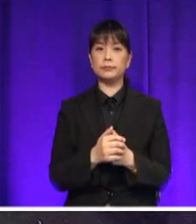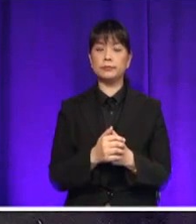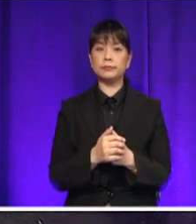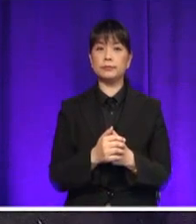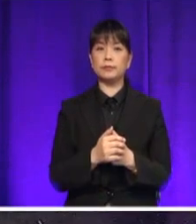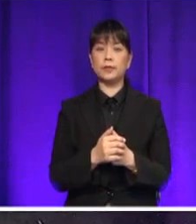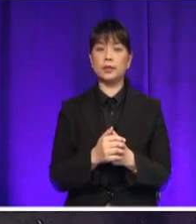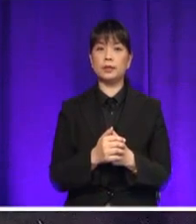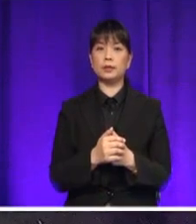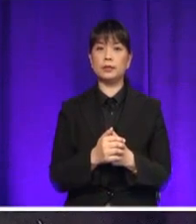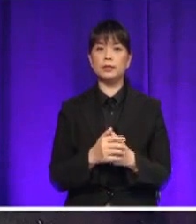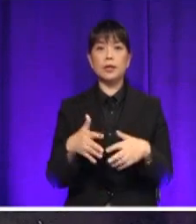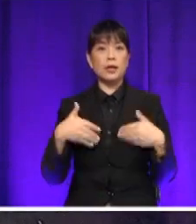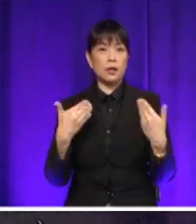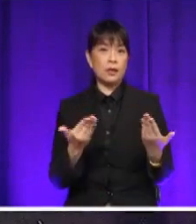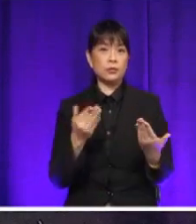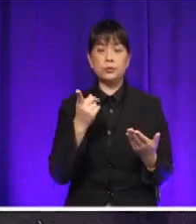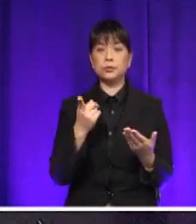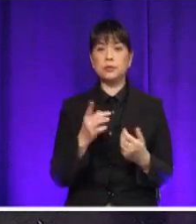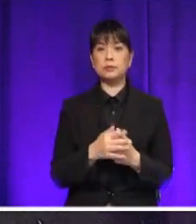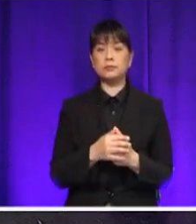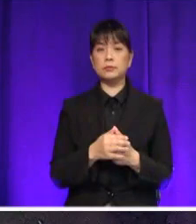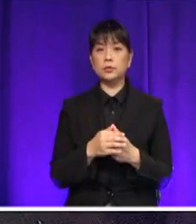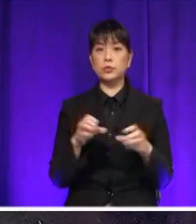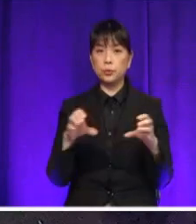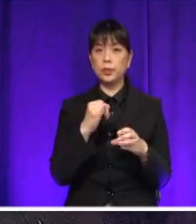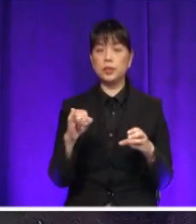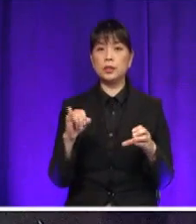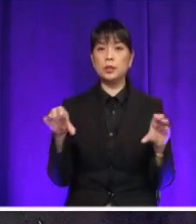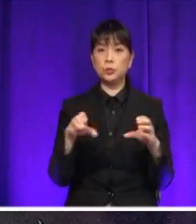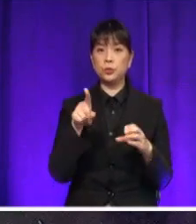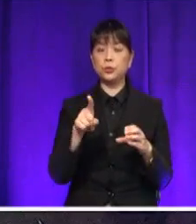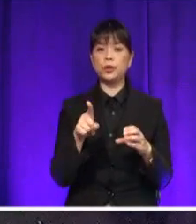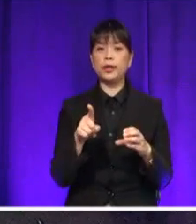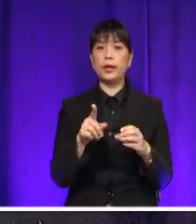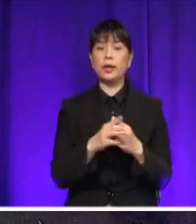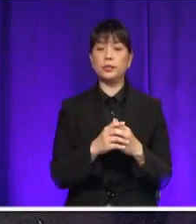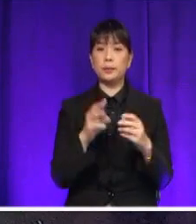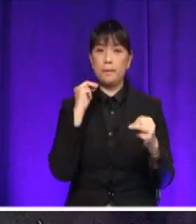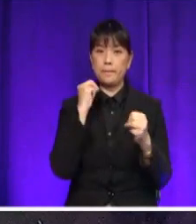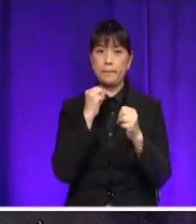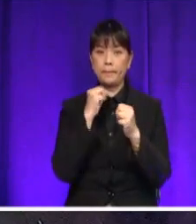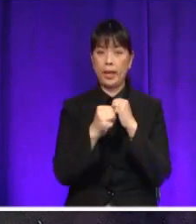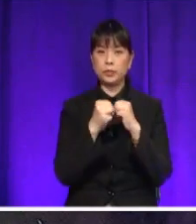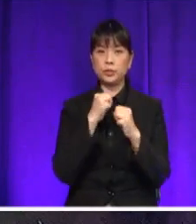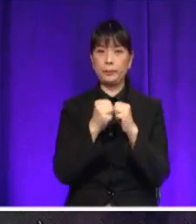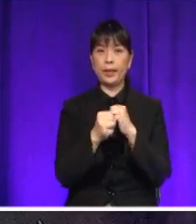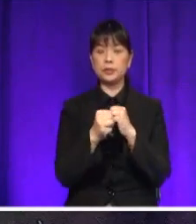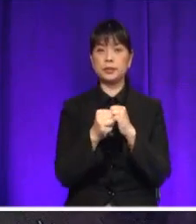So everybody, how are you guys doing? Can you actually match speaker number 1, 2, 3, 4, 5 to